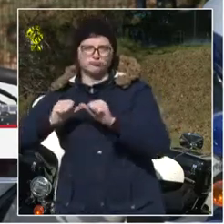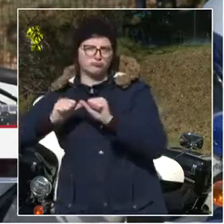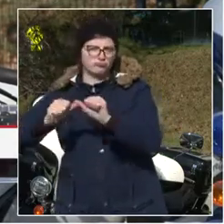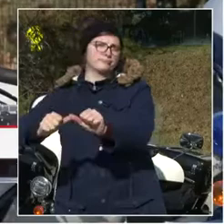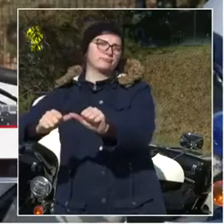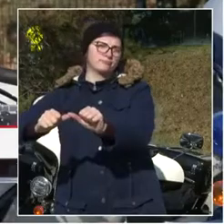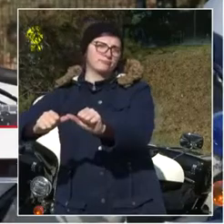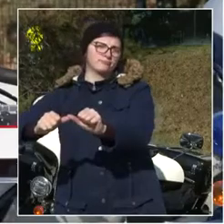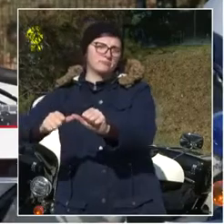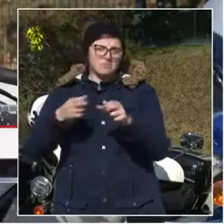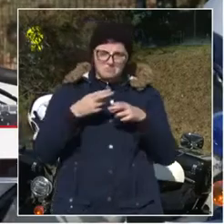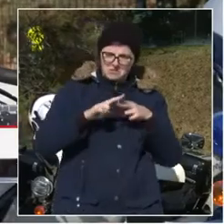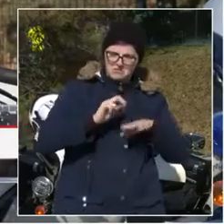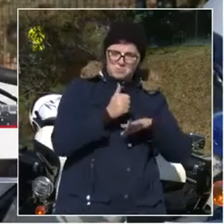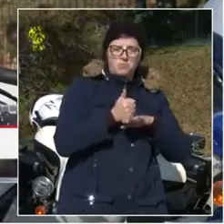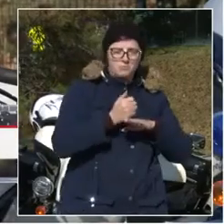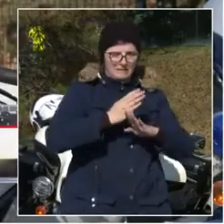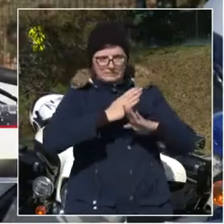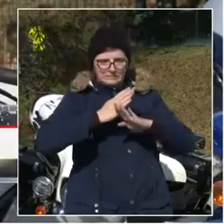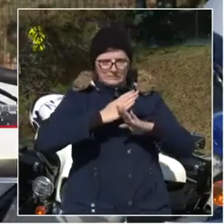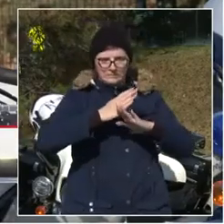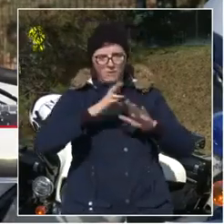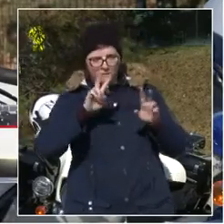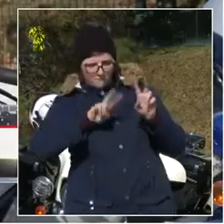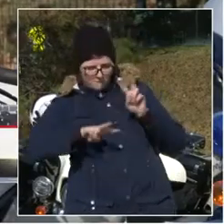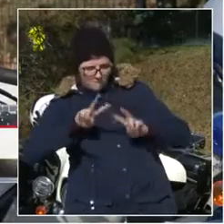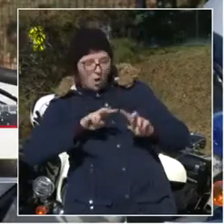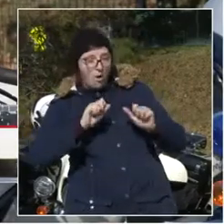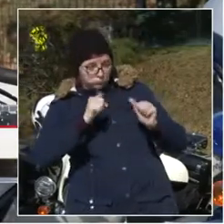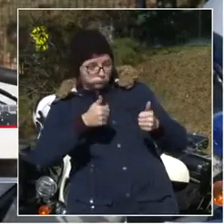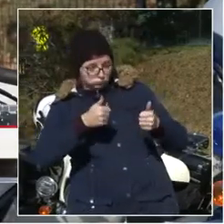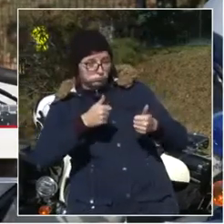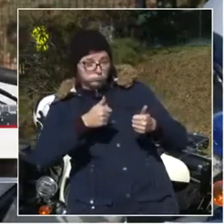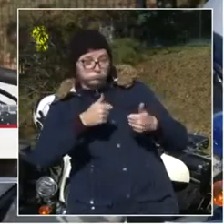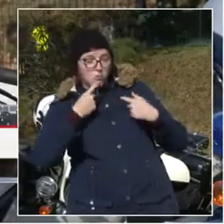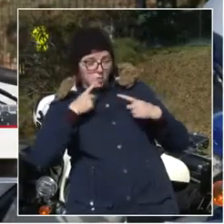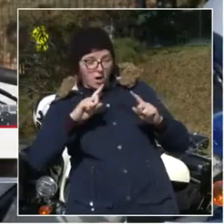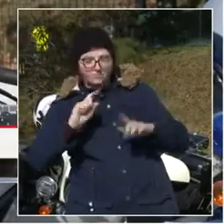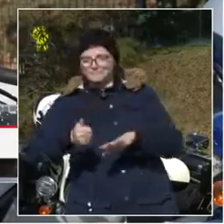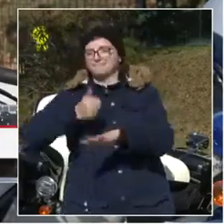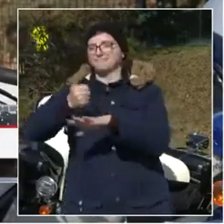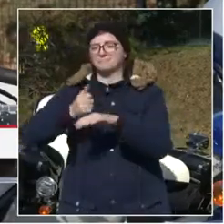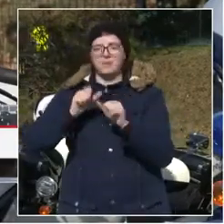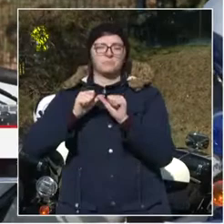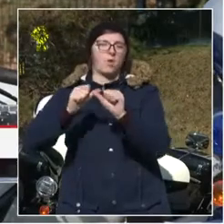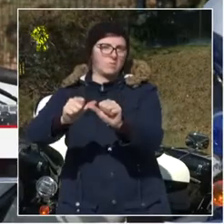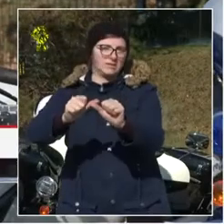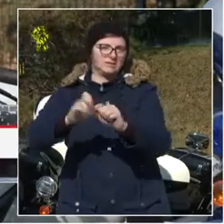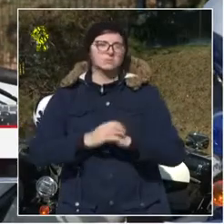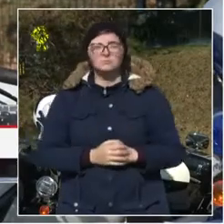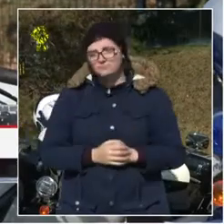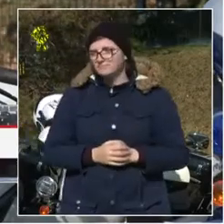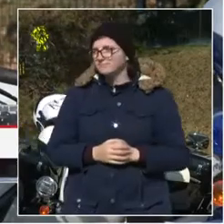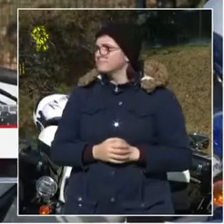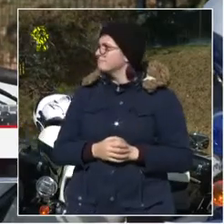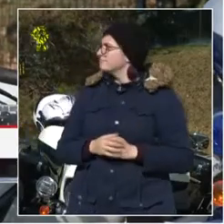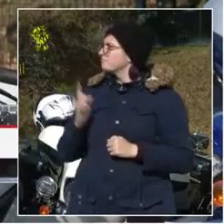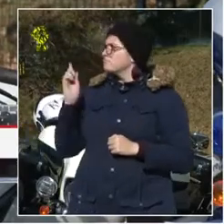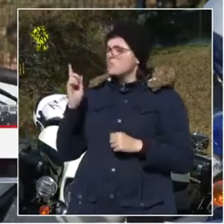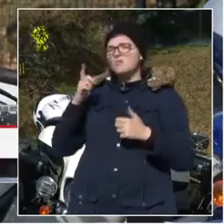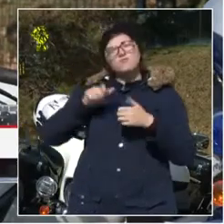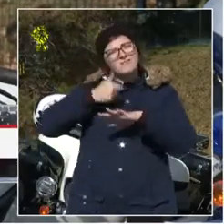infrastructure after that evaluation. So along here at Wheeler Road, we've installed a painted and flex post